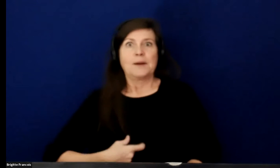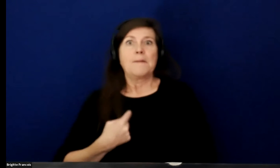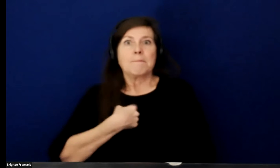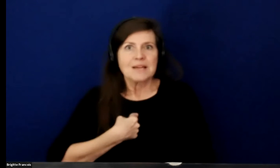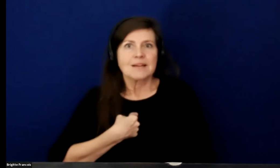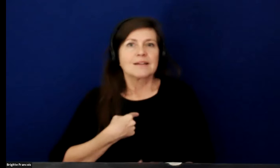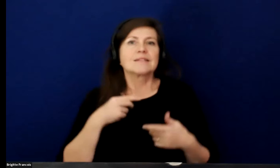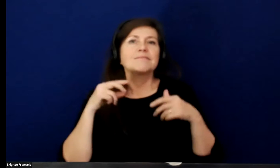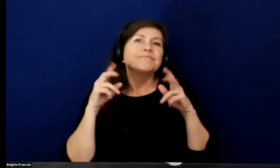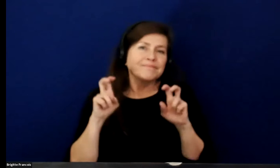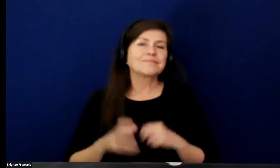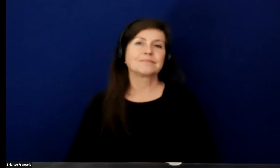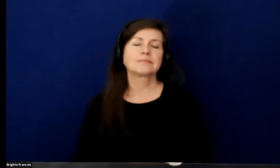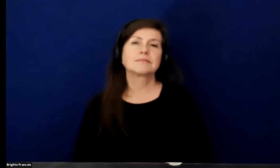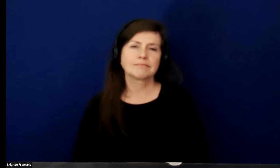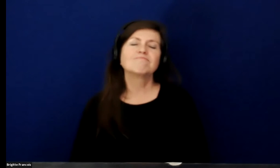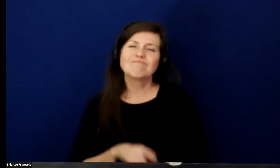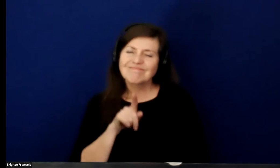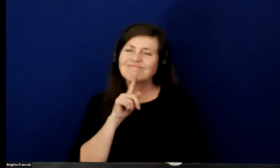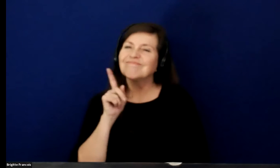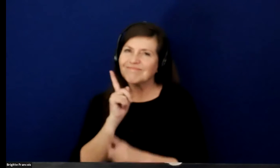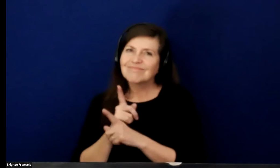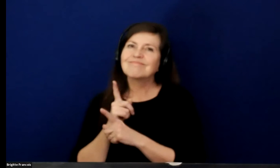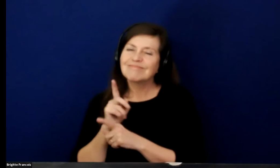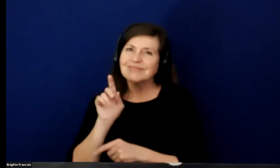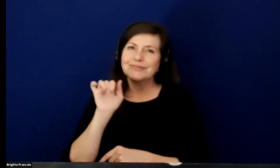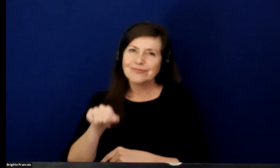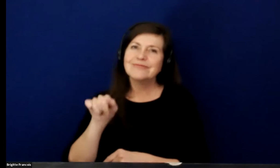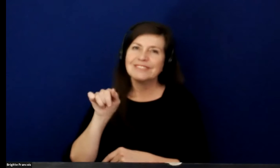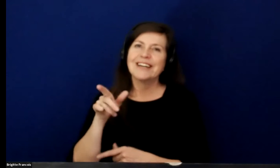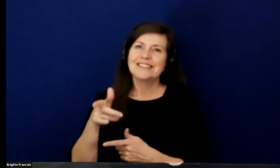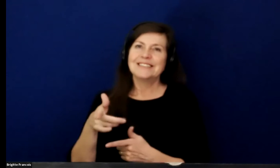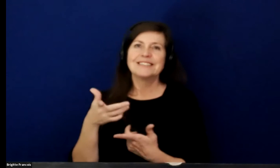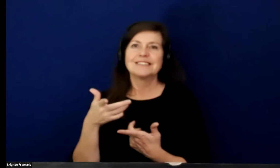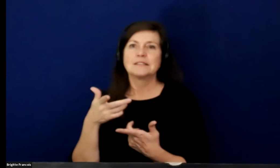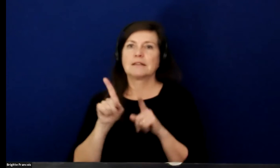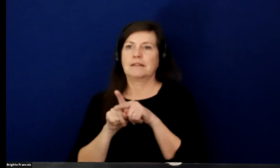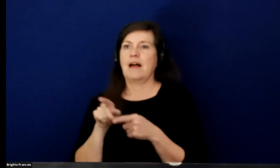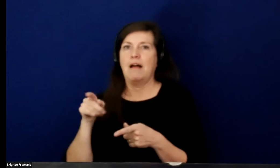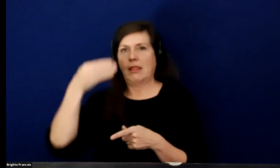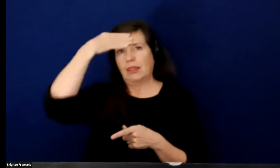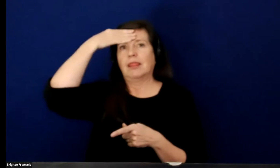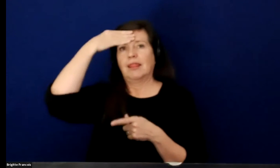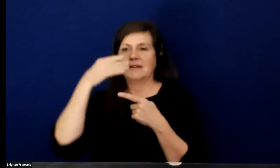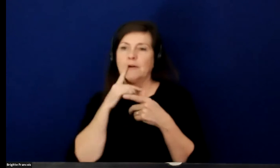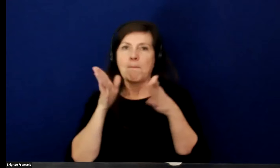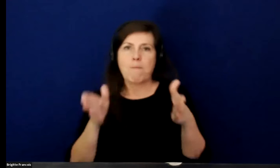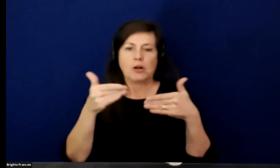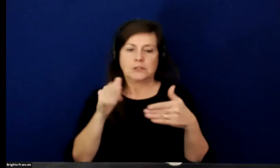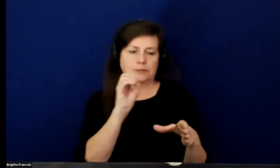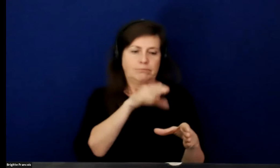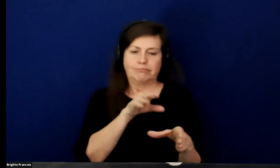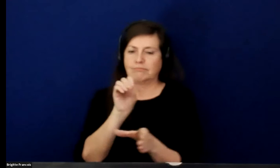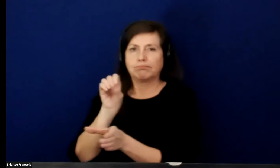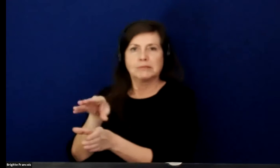yeah, it's boxing in people in different target groups. There are so many problems around that, and really, I mean, from my years